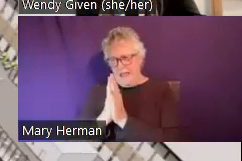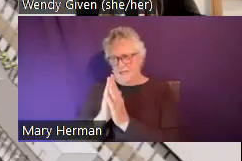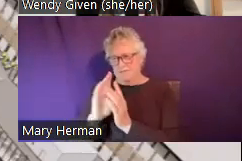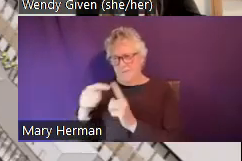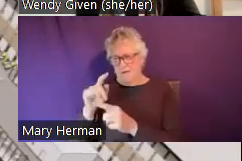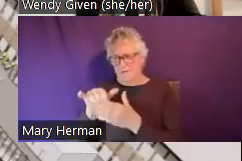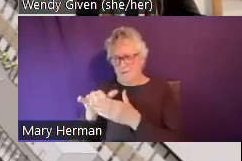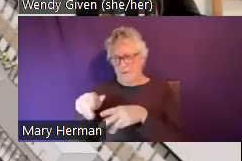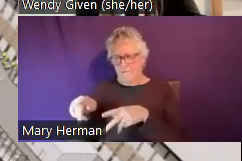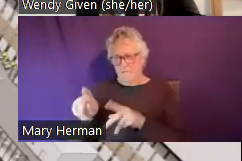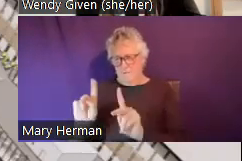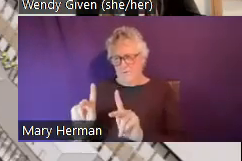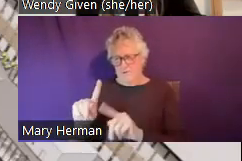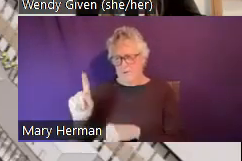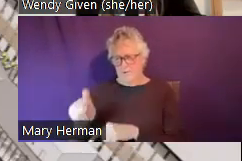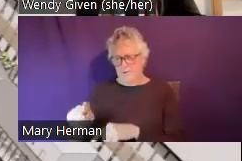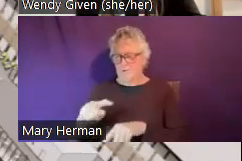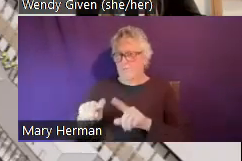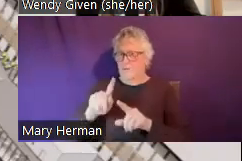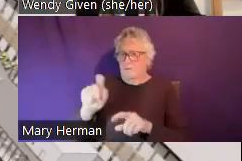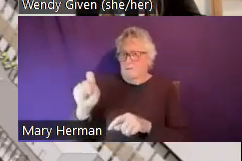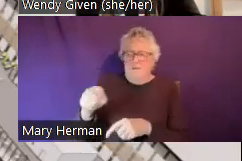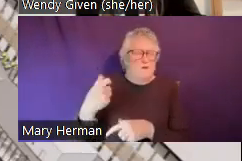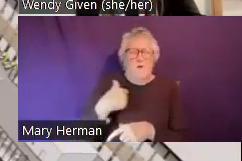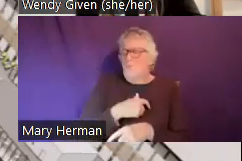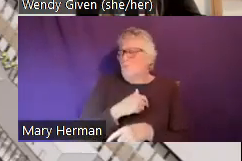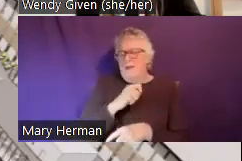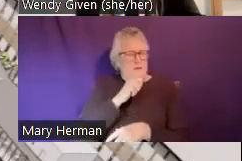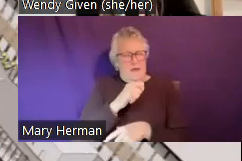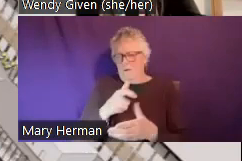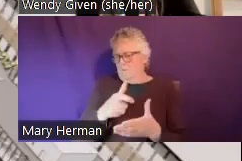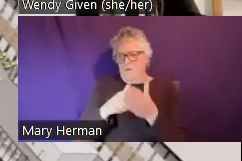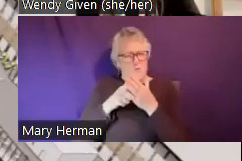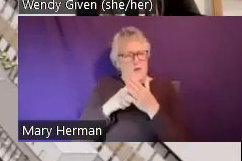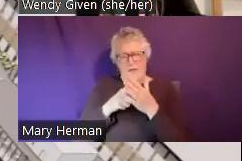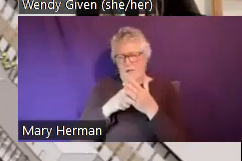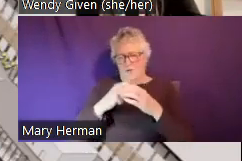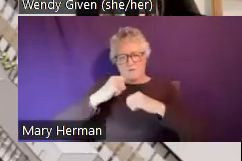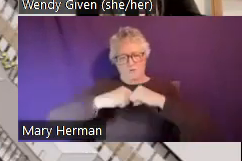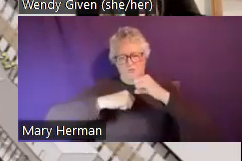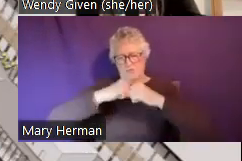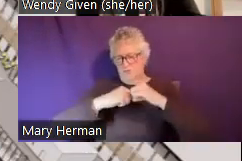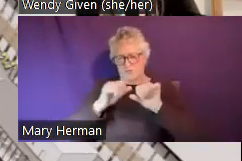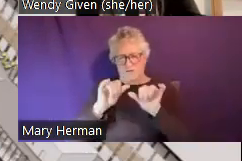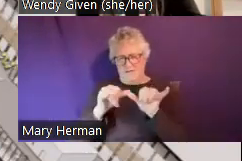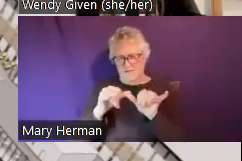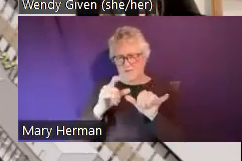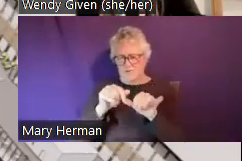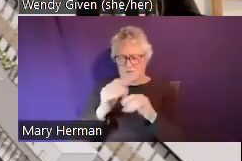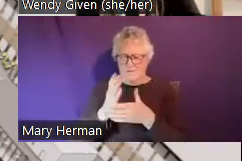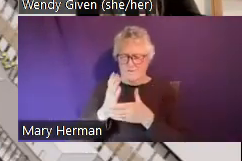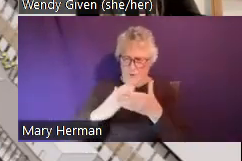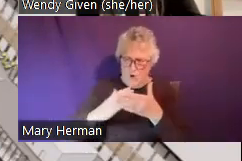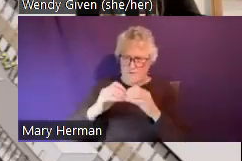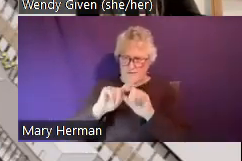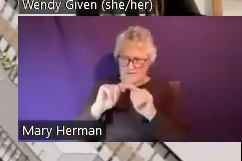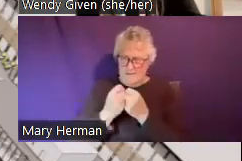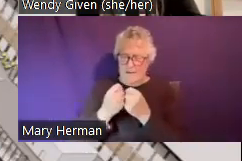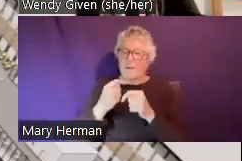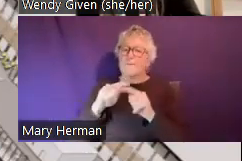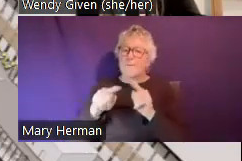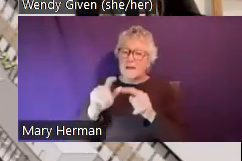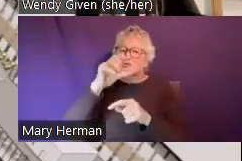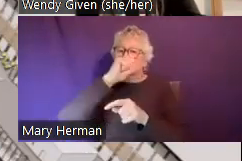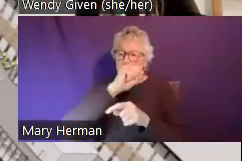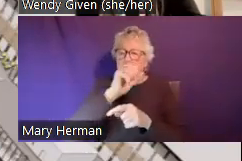yes, we wouldn't require any structural engineer to be a part of the team, but assume that will be a part of the process of